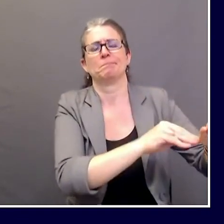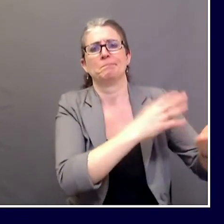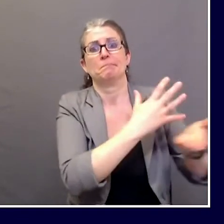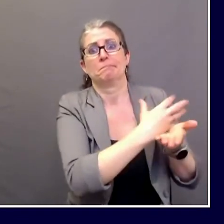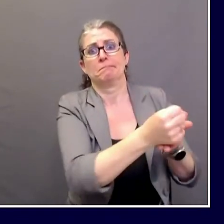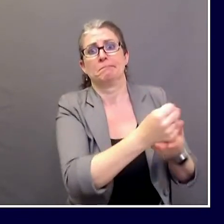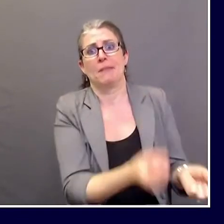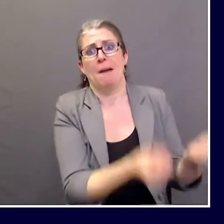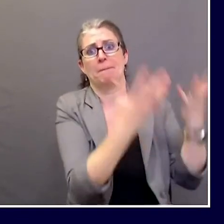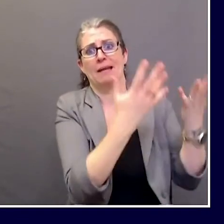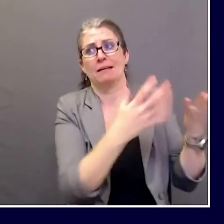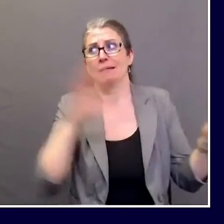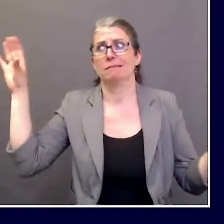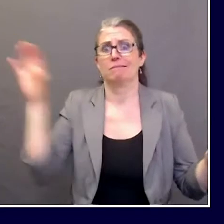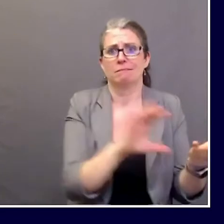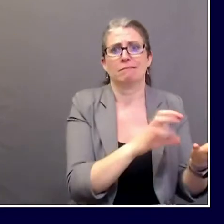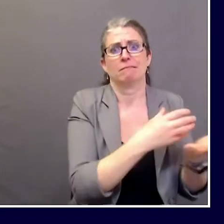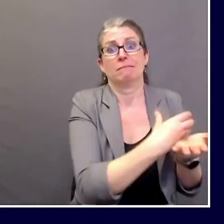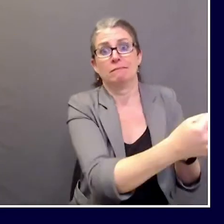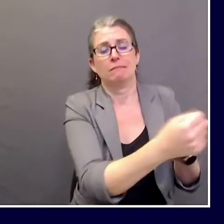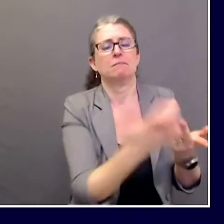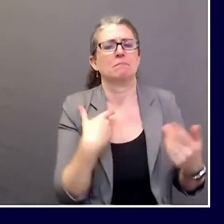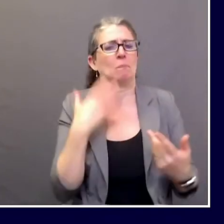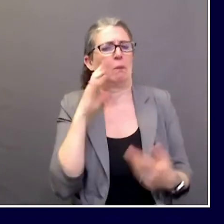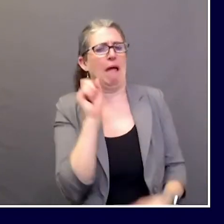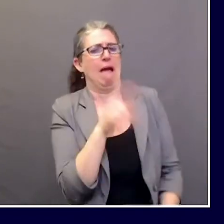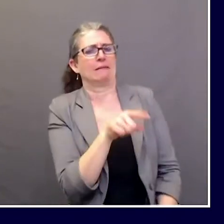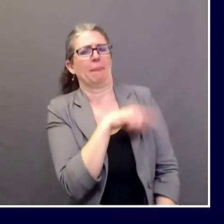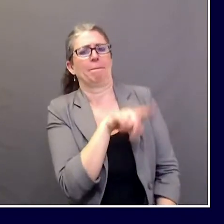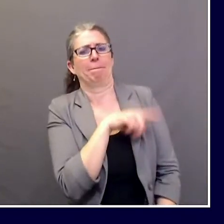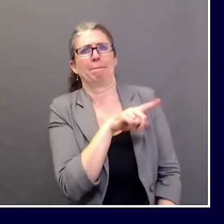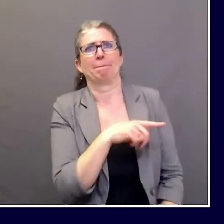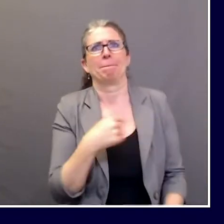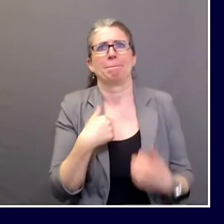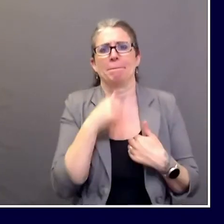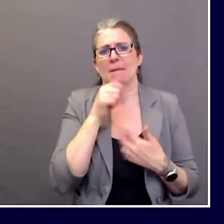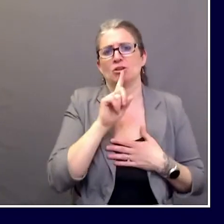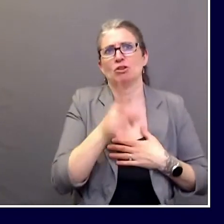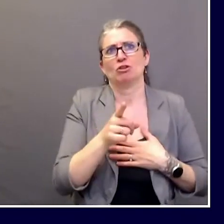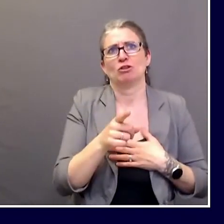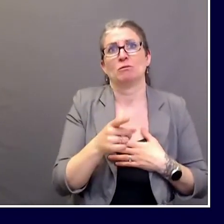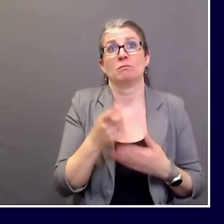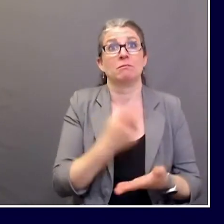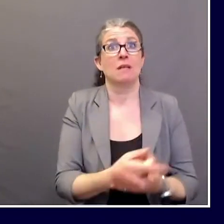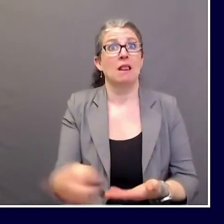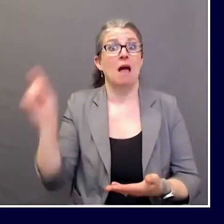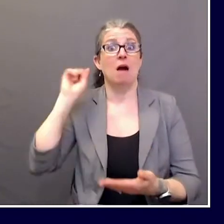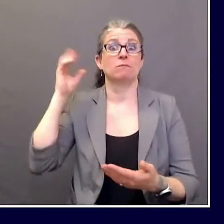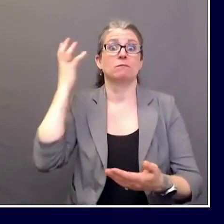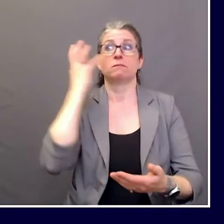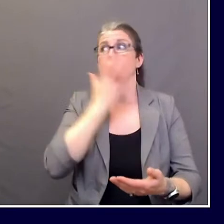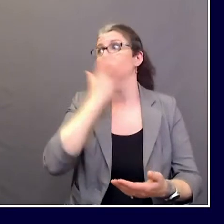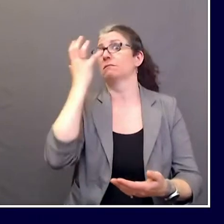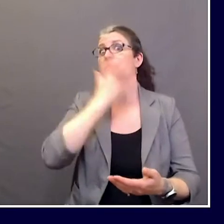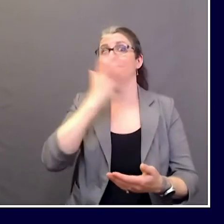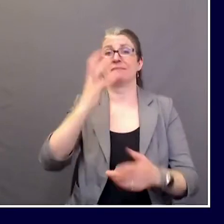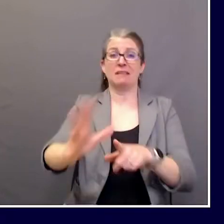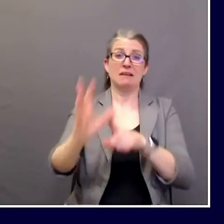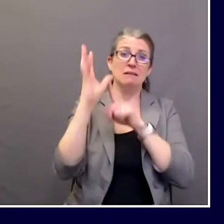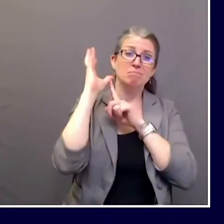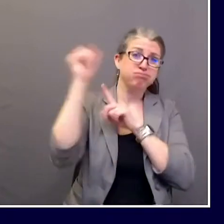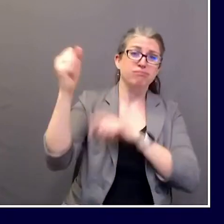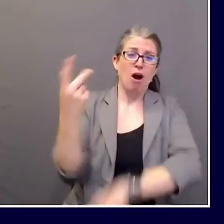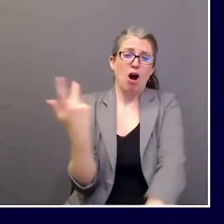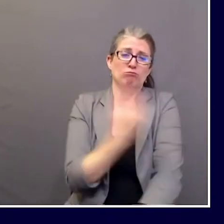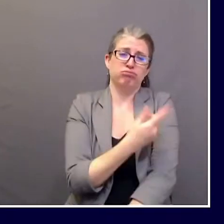used, and we've seen that as evidenced by the numbers that we achieved. But to your exact question, Joe, I'll have to check with our immunization